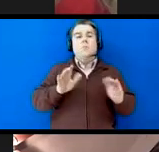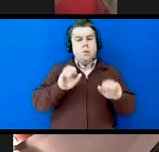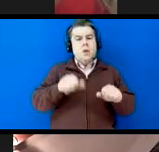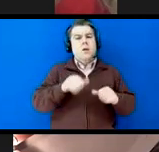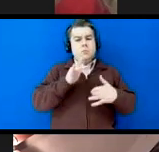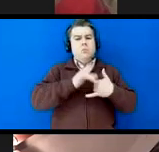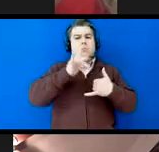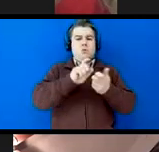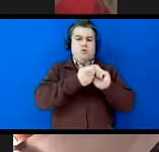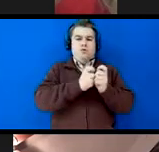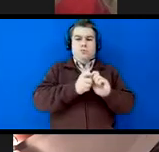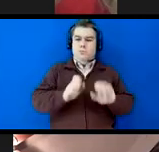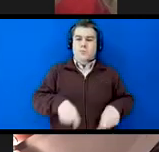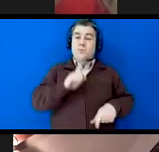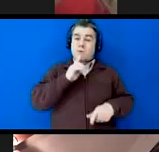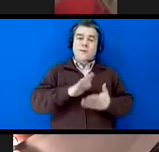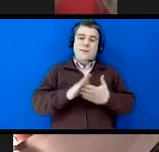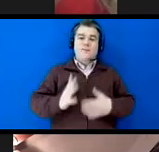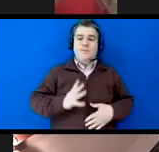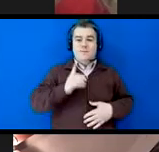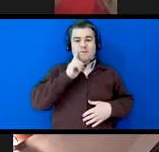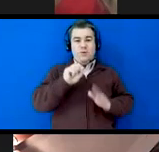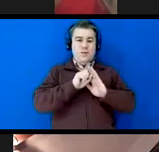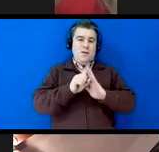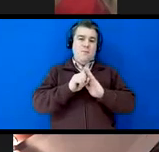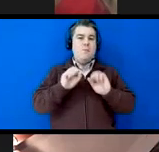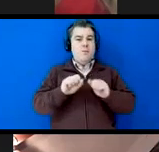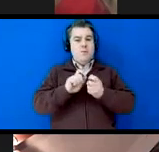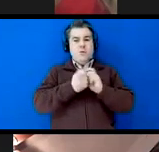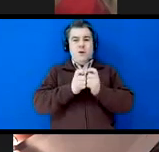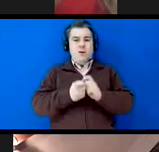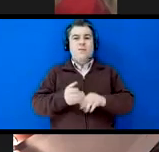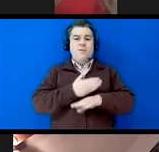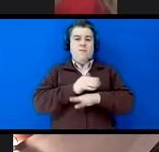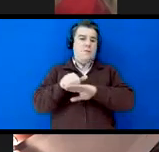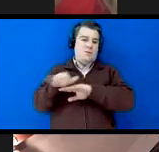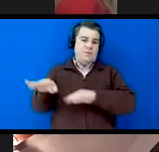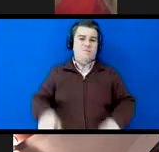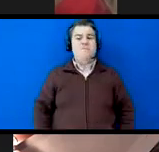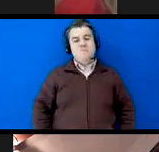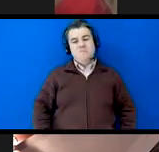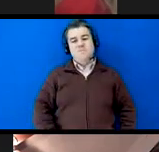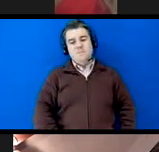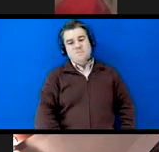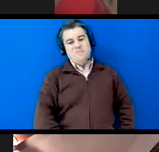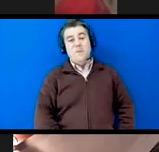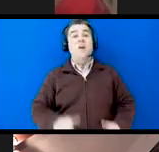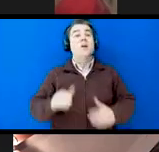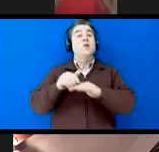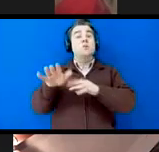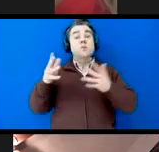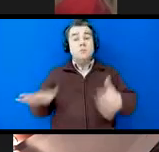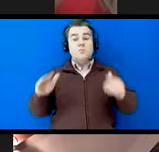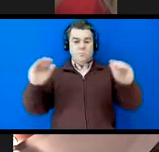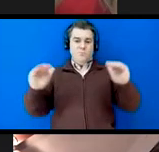it's a very, very nice feature for sampling to be able to edit this before it actually goes into another status. And when it does go to the next status, it will